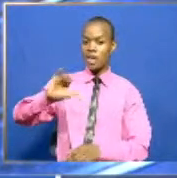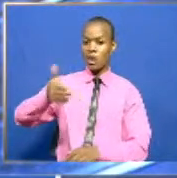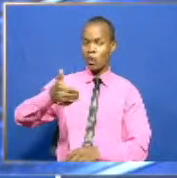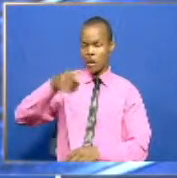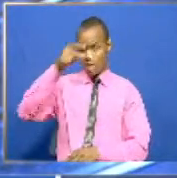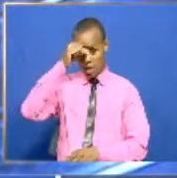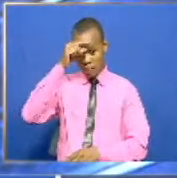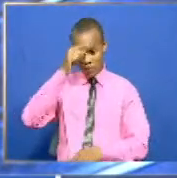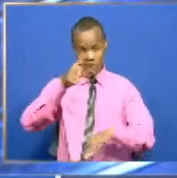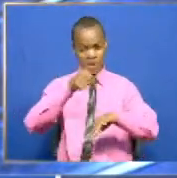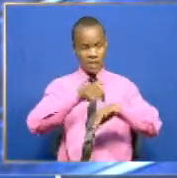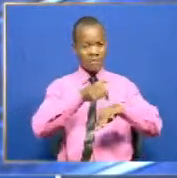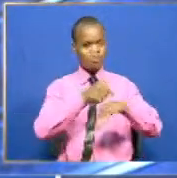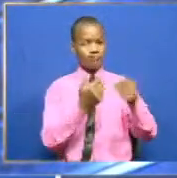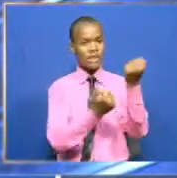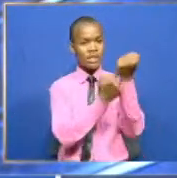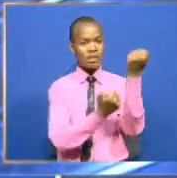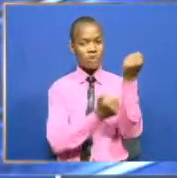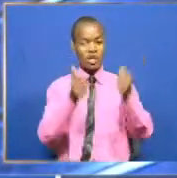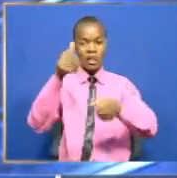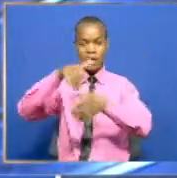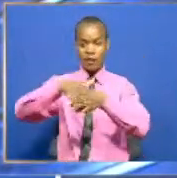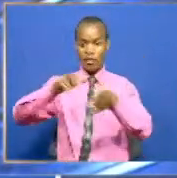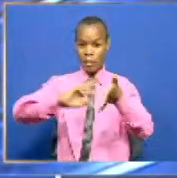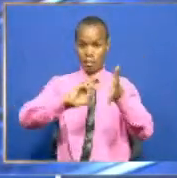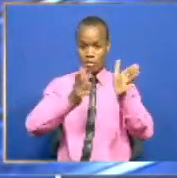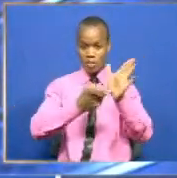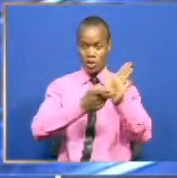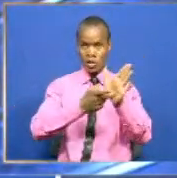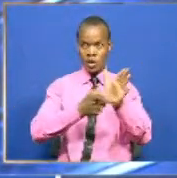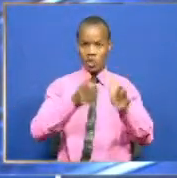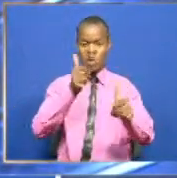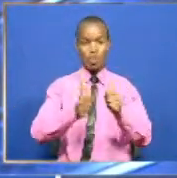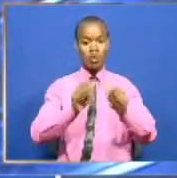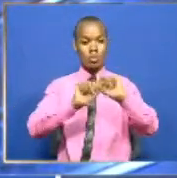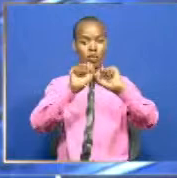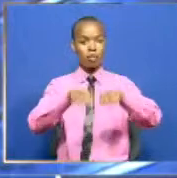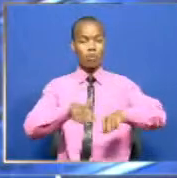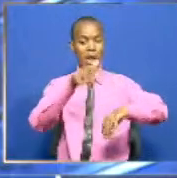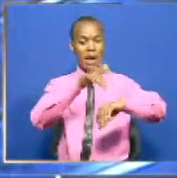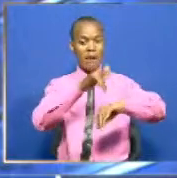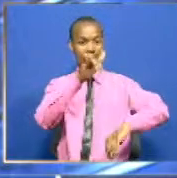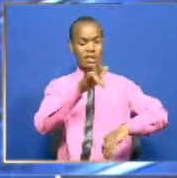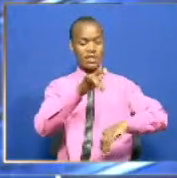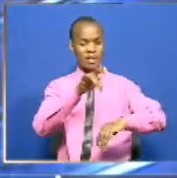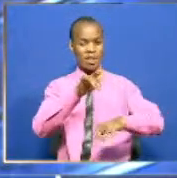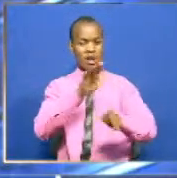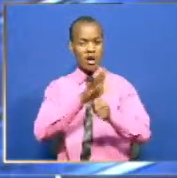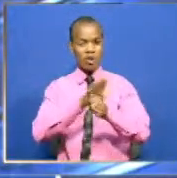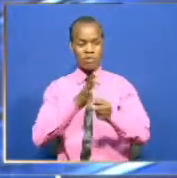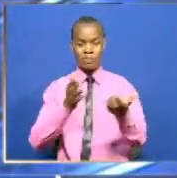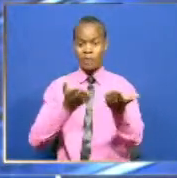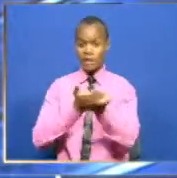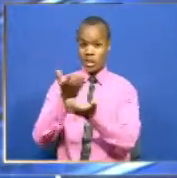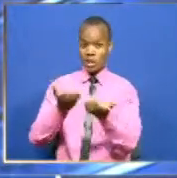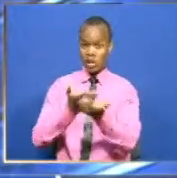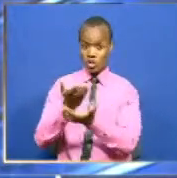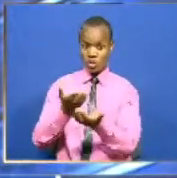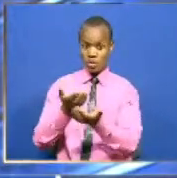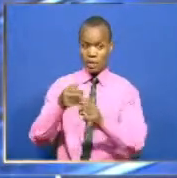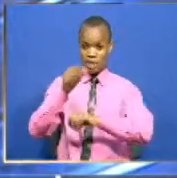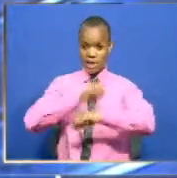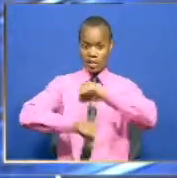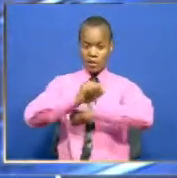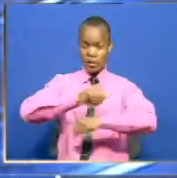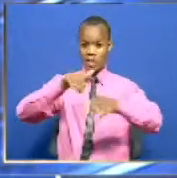misleading donors to invest heavily on a project that would adversely be affected by many economic activities at the